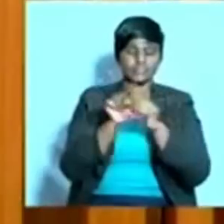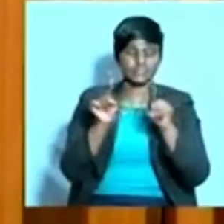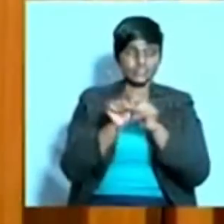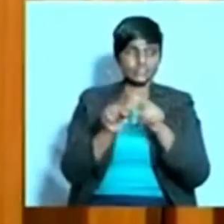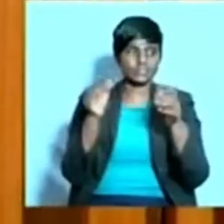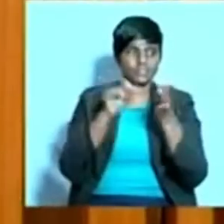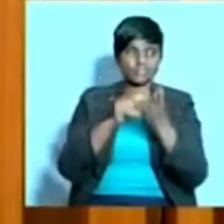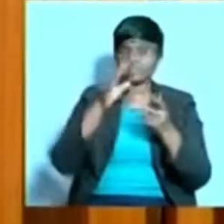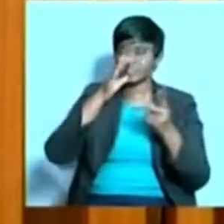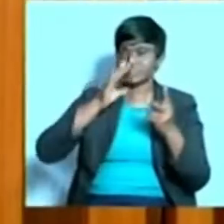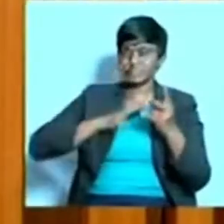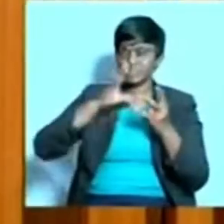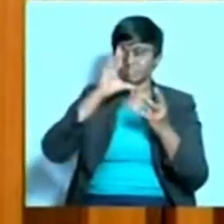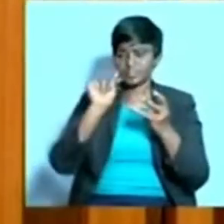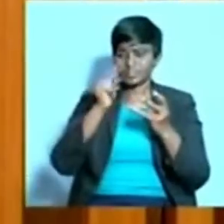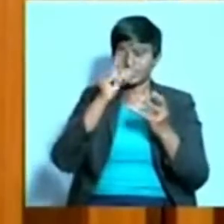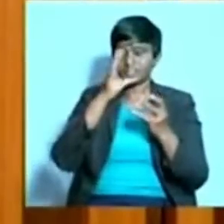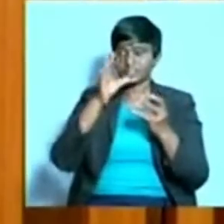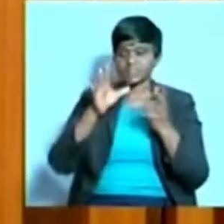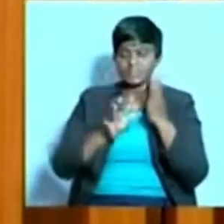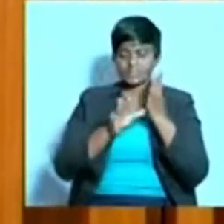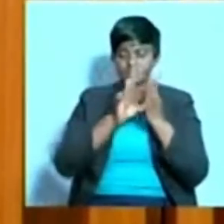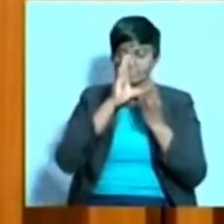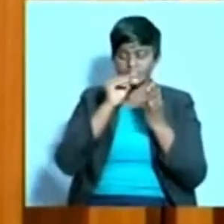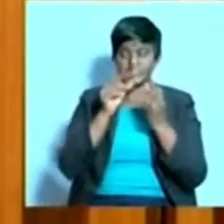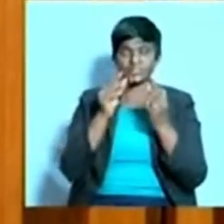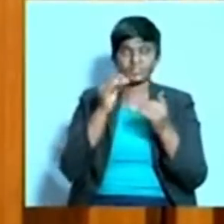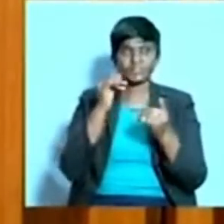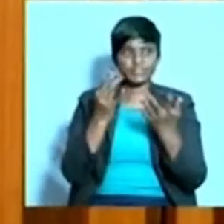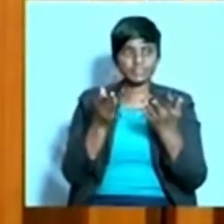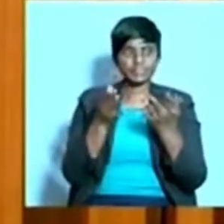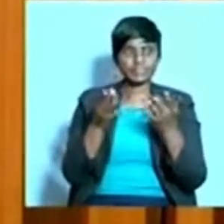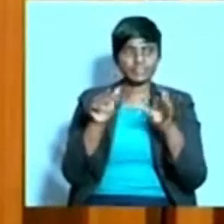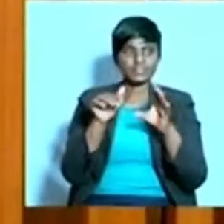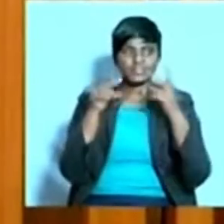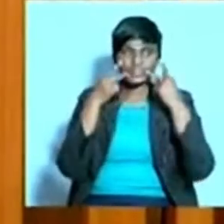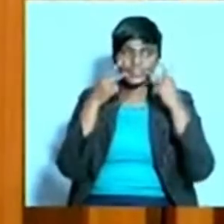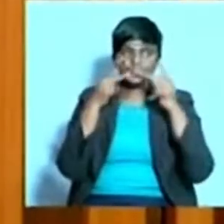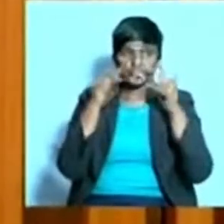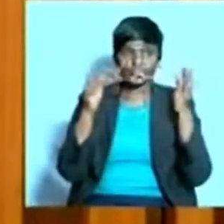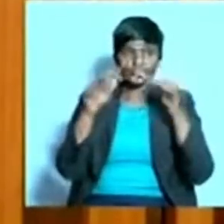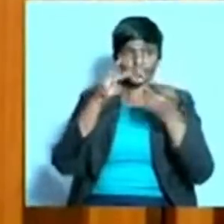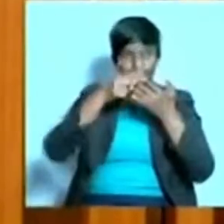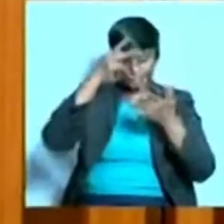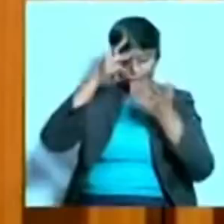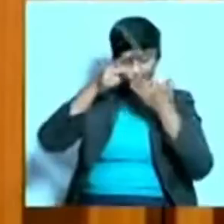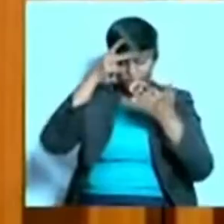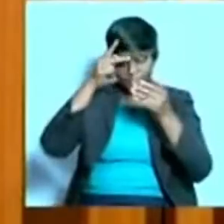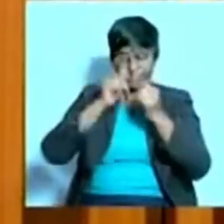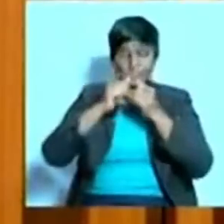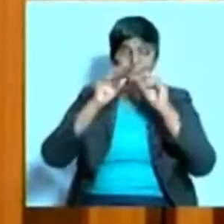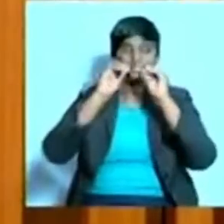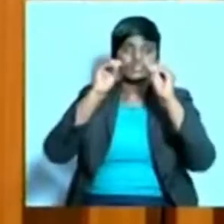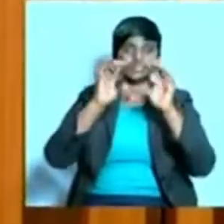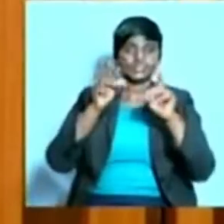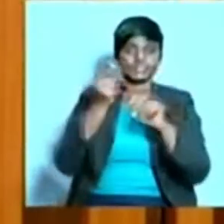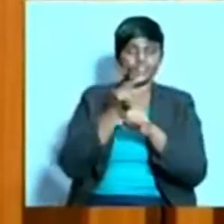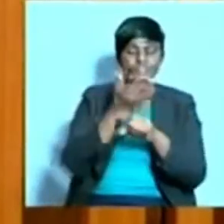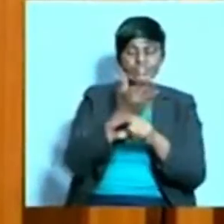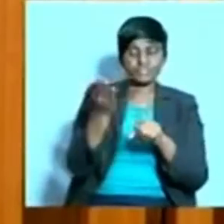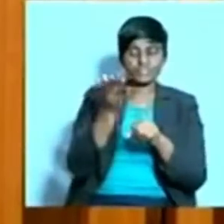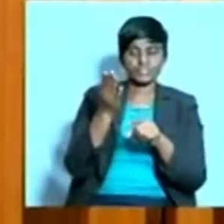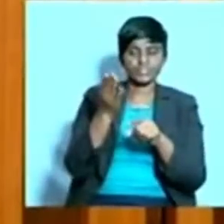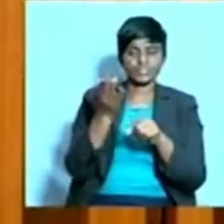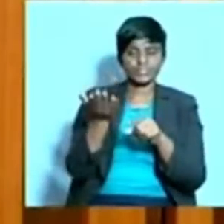vein, Madam First Deputy Speaker did recognize the presence in the public gallery of pupils and teachers from